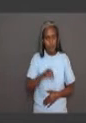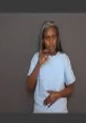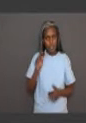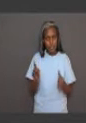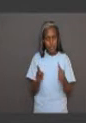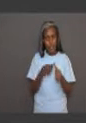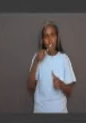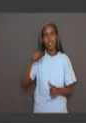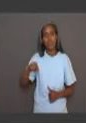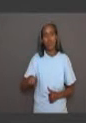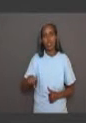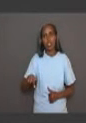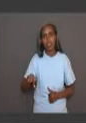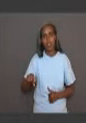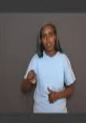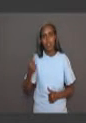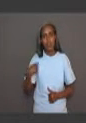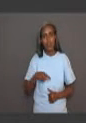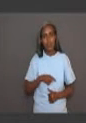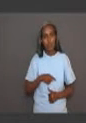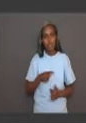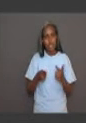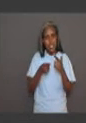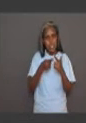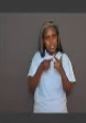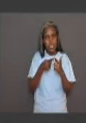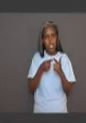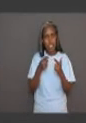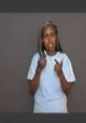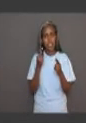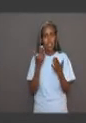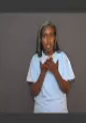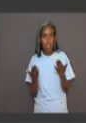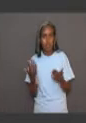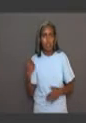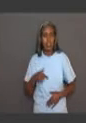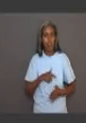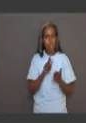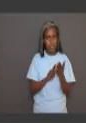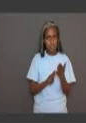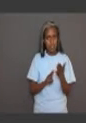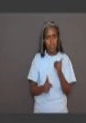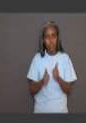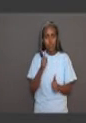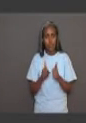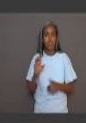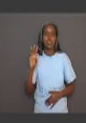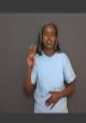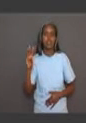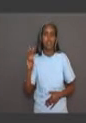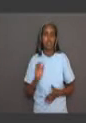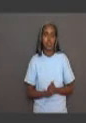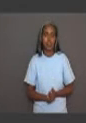the first quartile will be the second item in our list, which is 6.